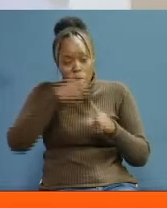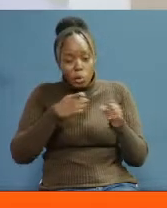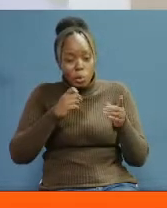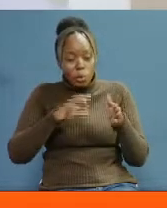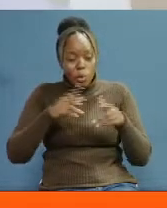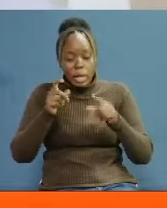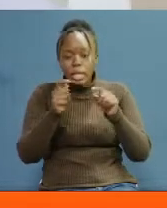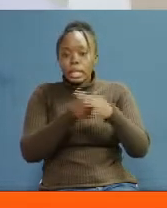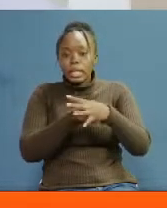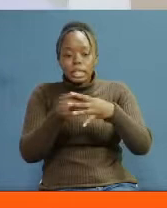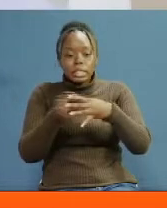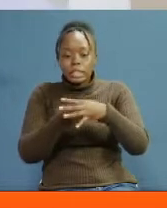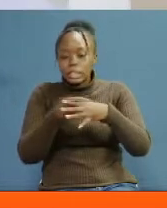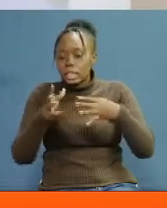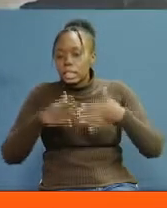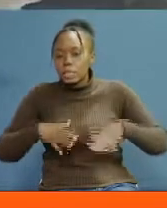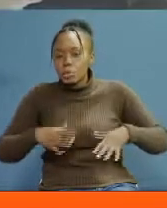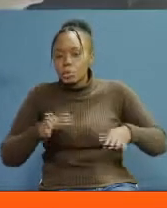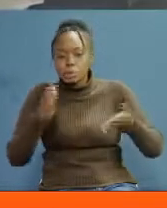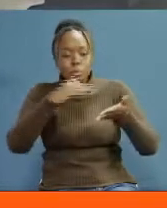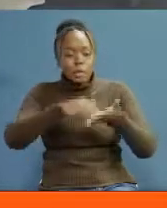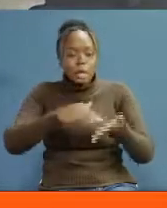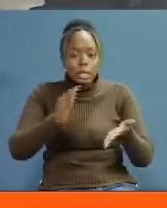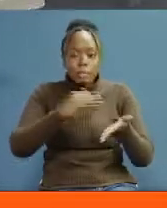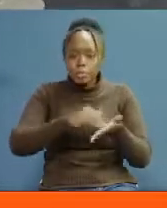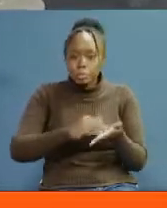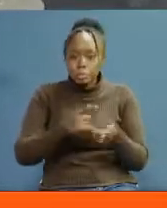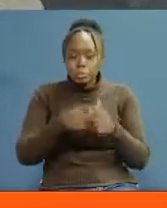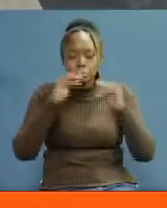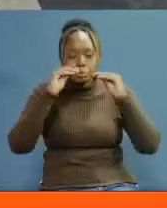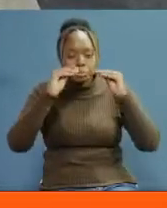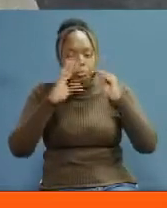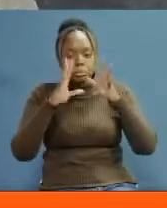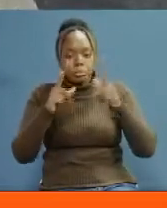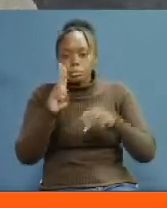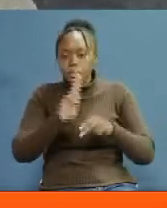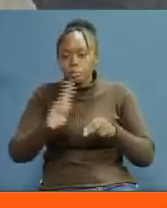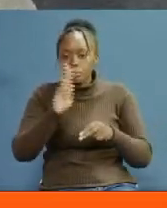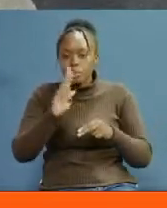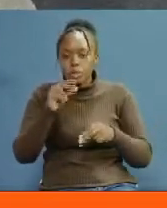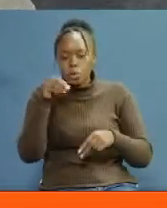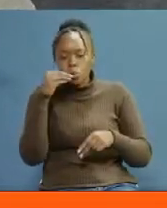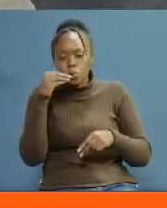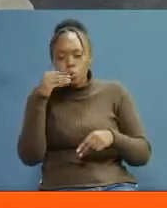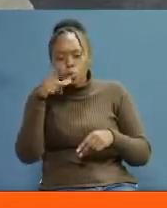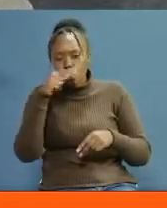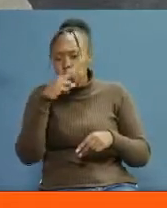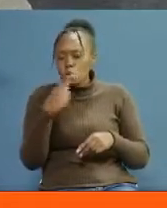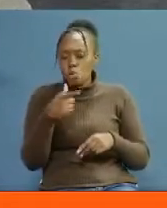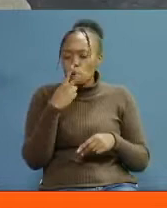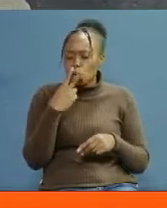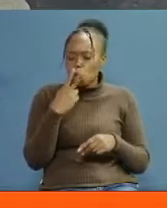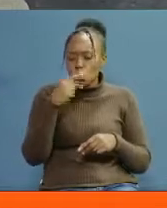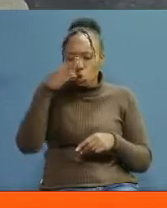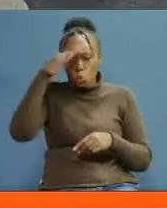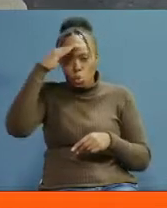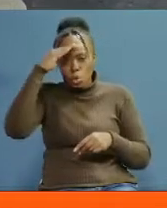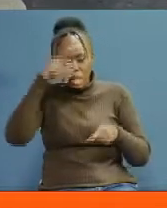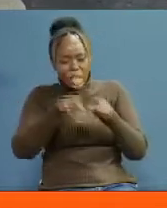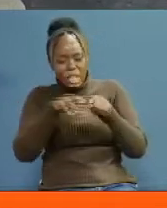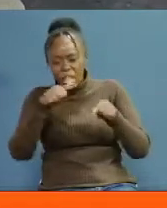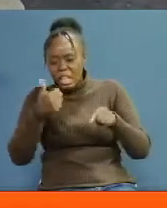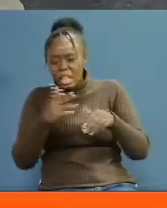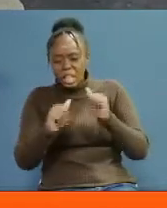people about parenting again Mafunzo kuhusu utumizi wa tumbaku, pombe na madawa mengine haramu Ya